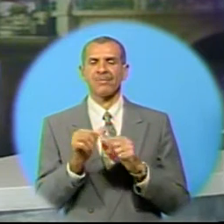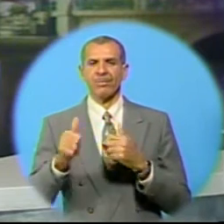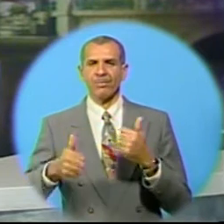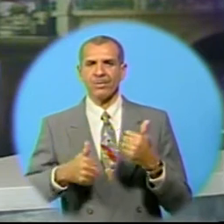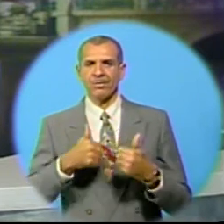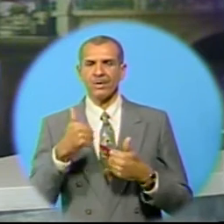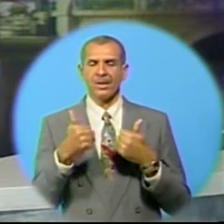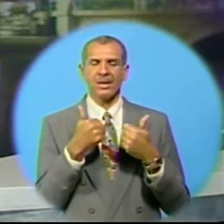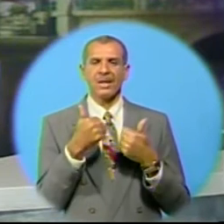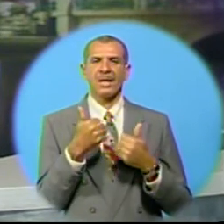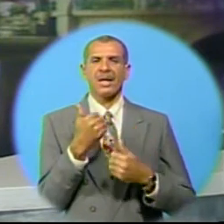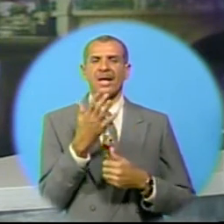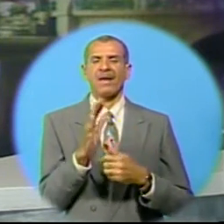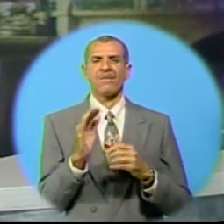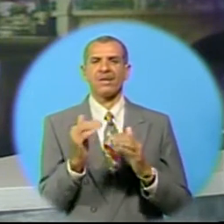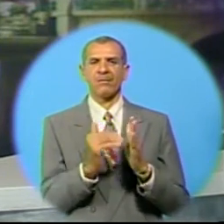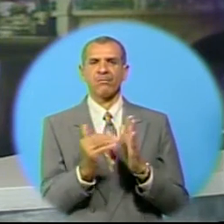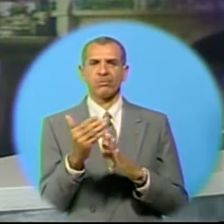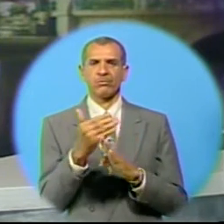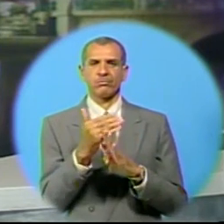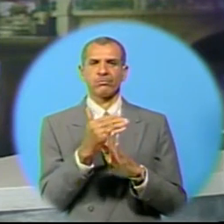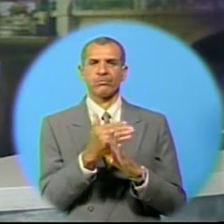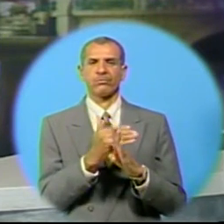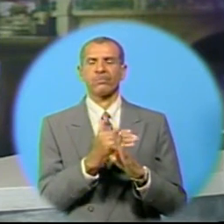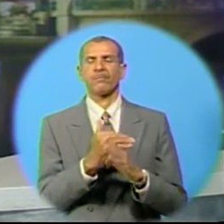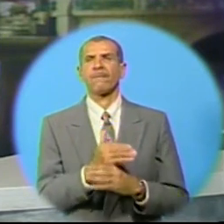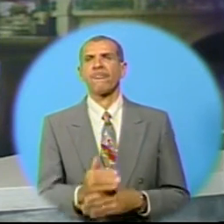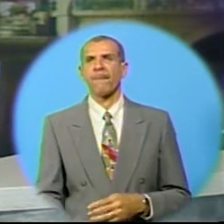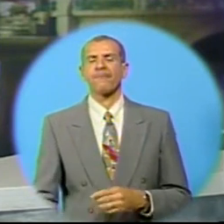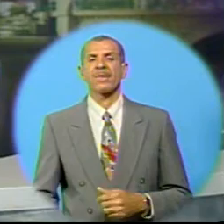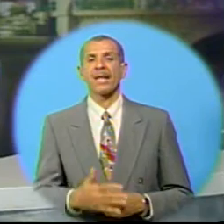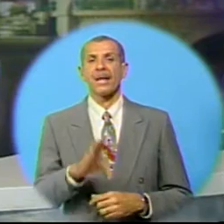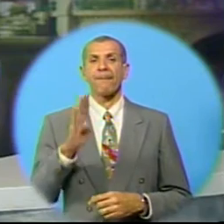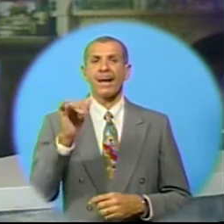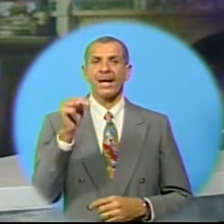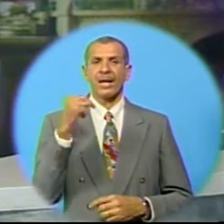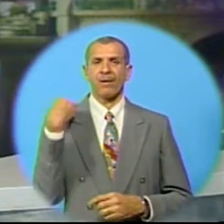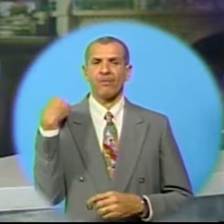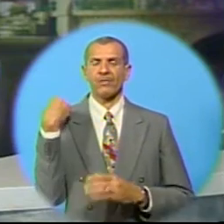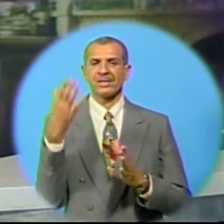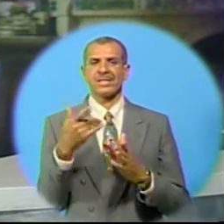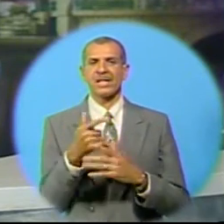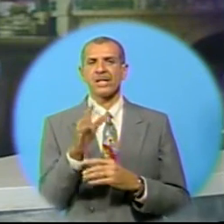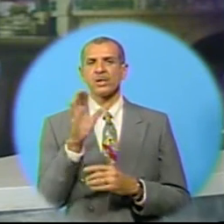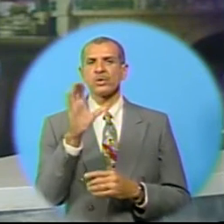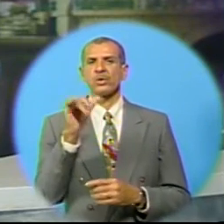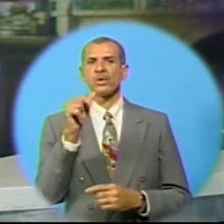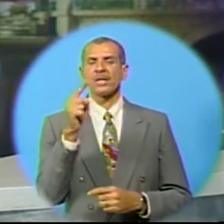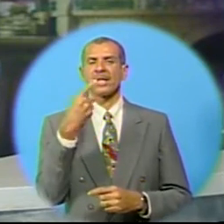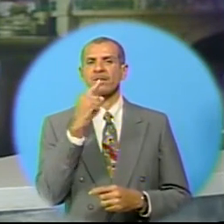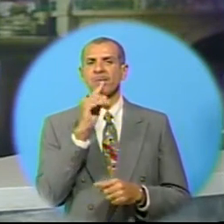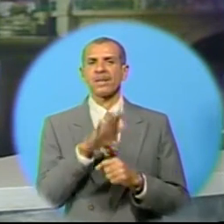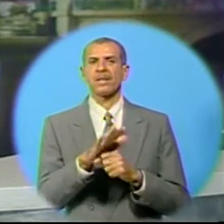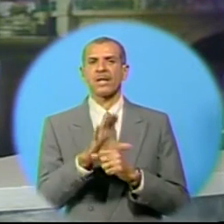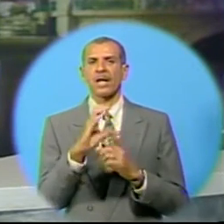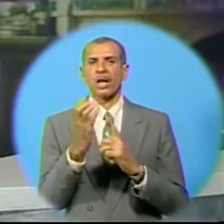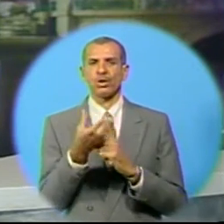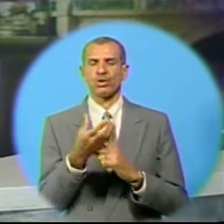performing even if they graduate from the contest. The banking official says Scotia is committed to culture and the